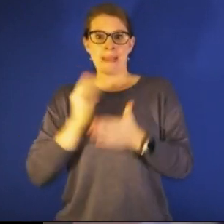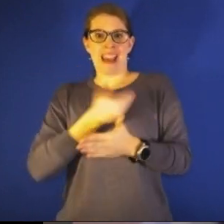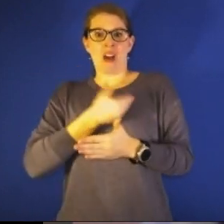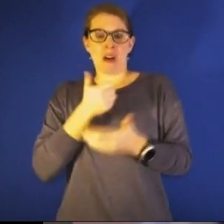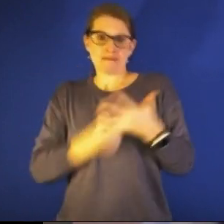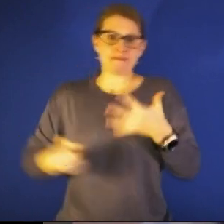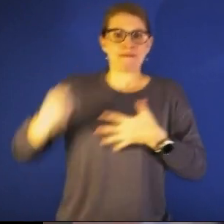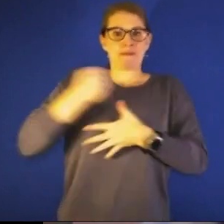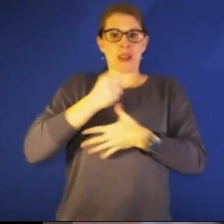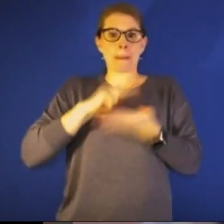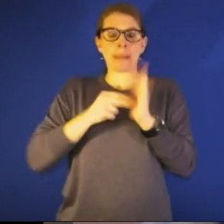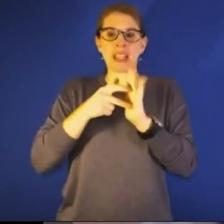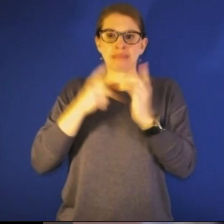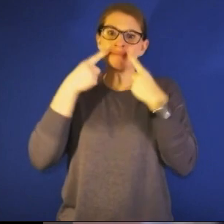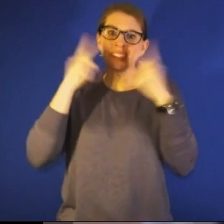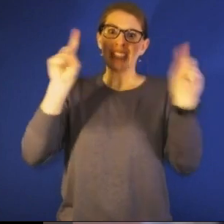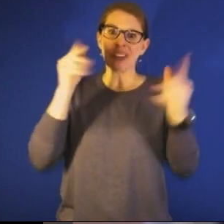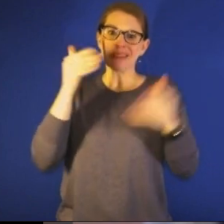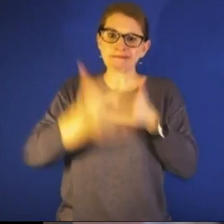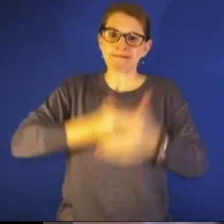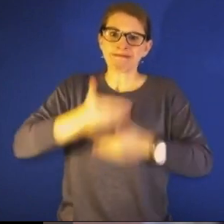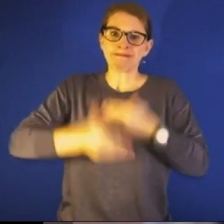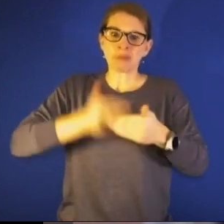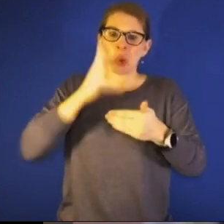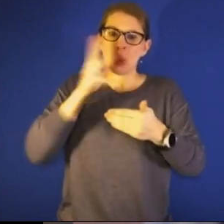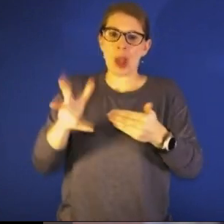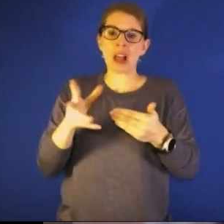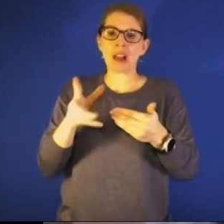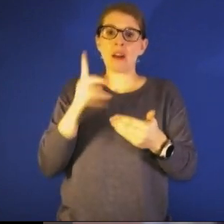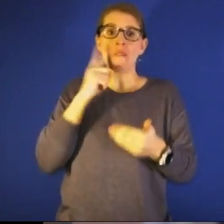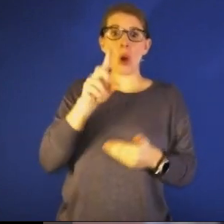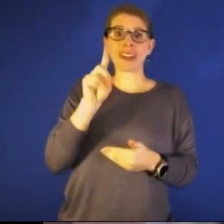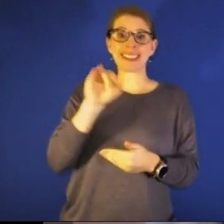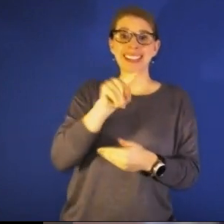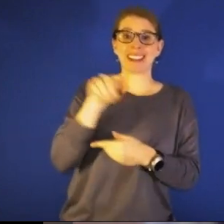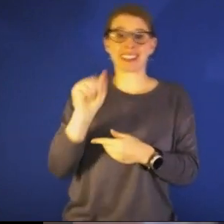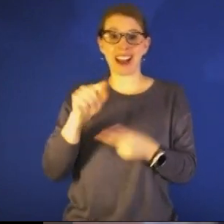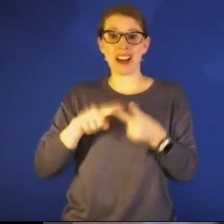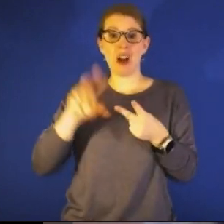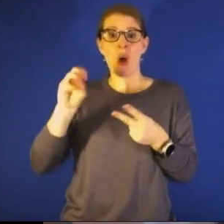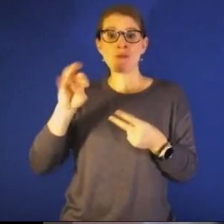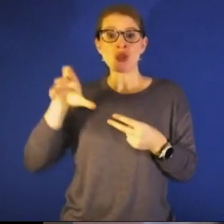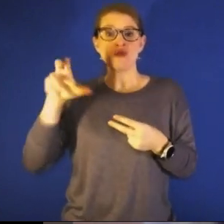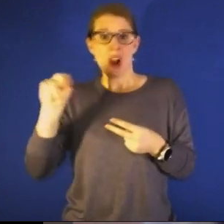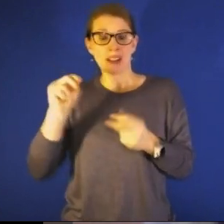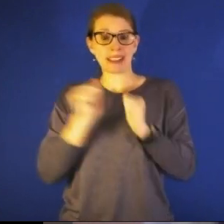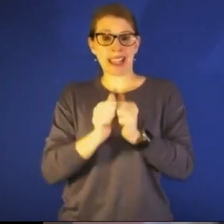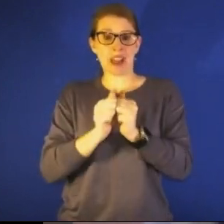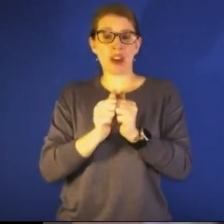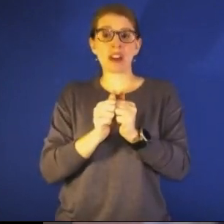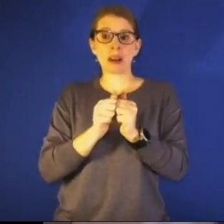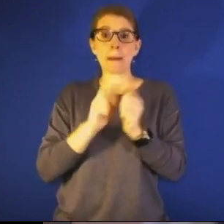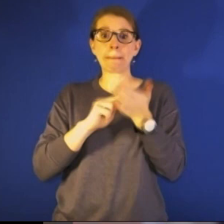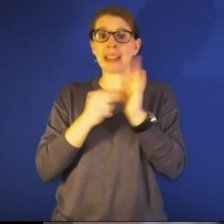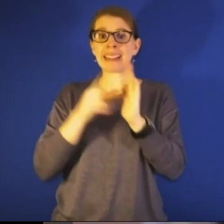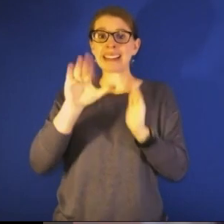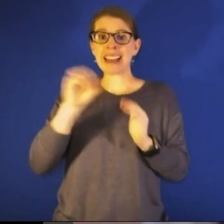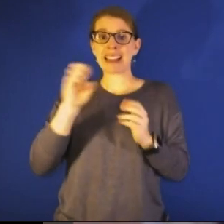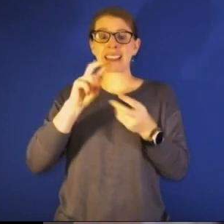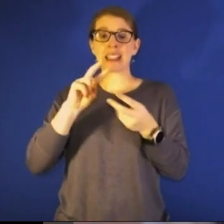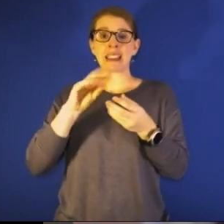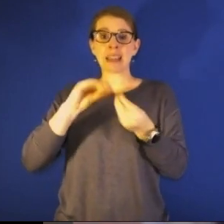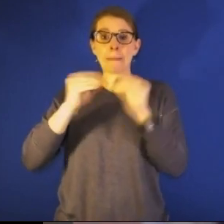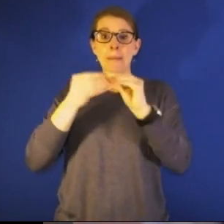move forward as we see both Delta and Omicron together increase the number of cases. We